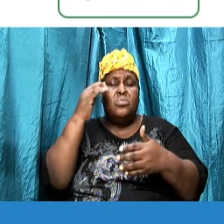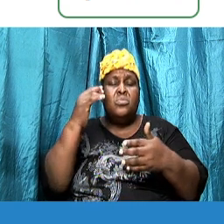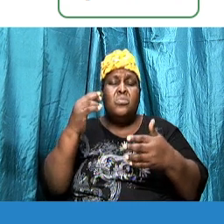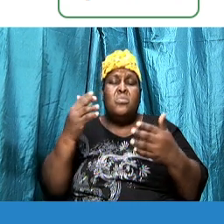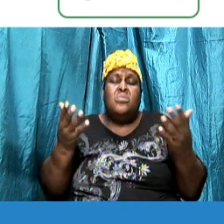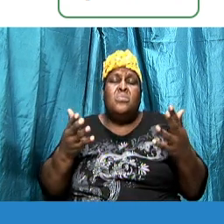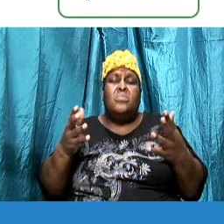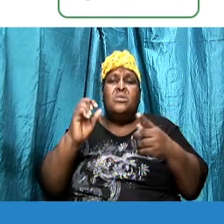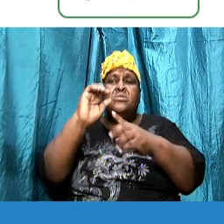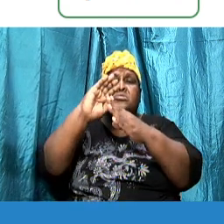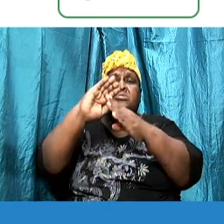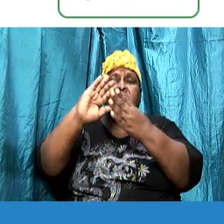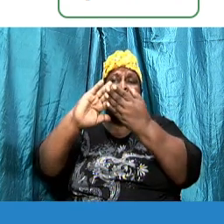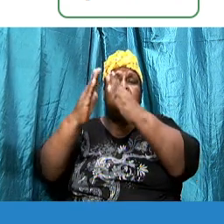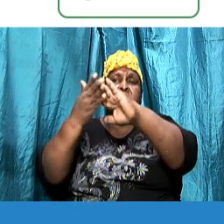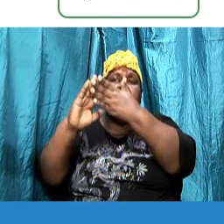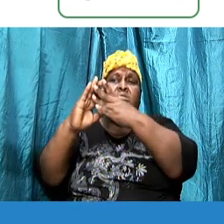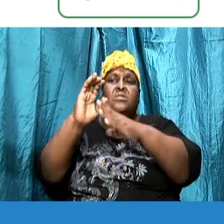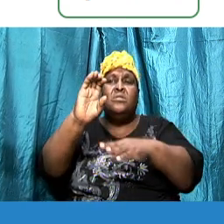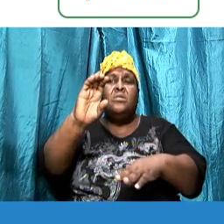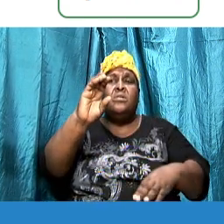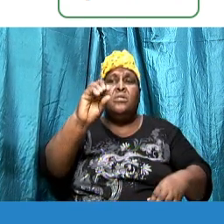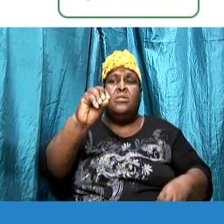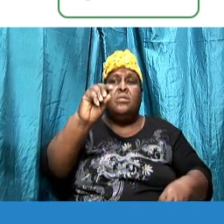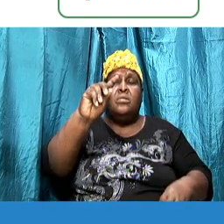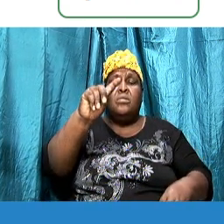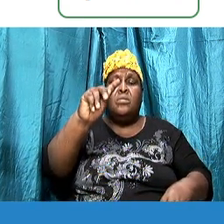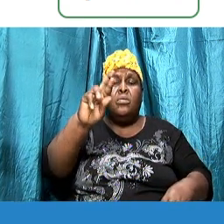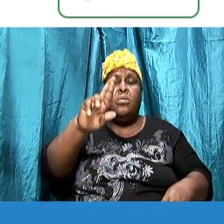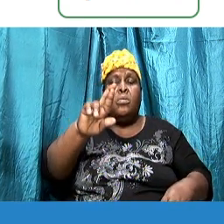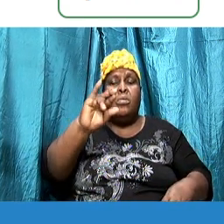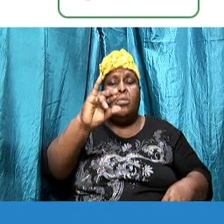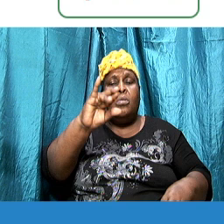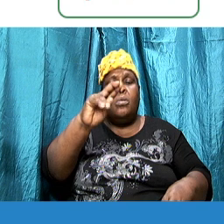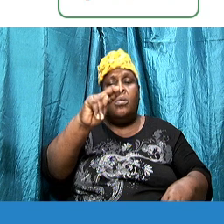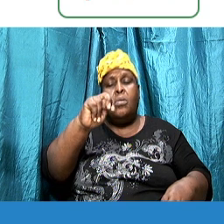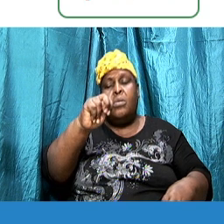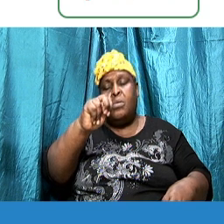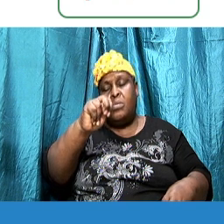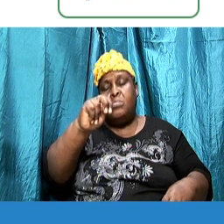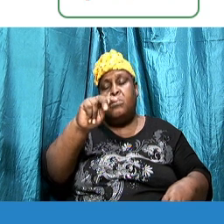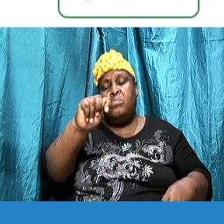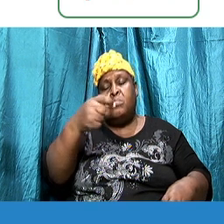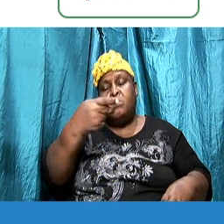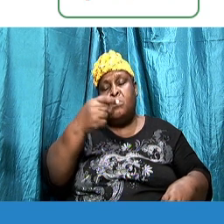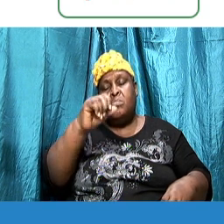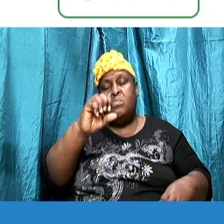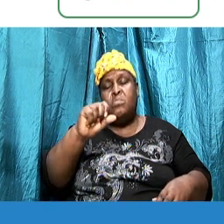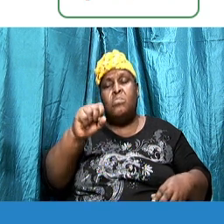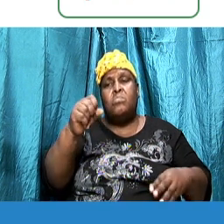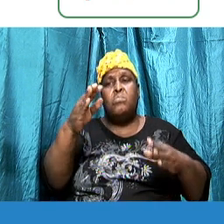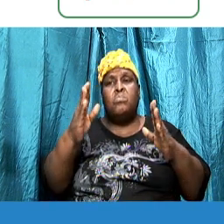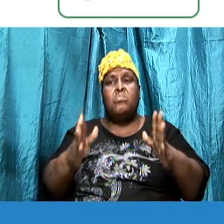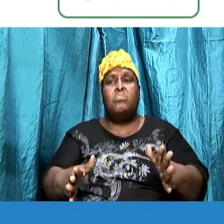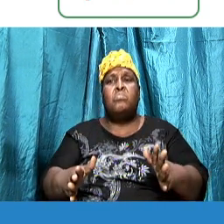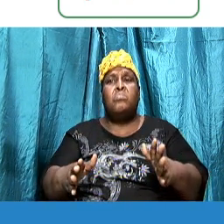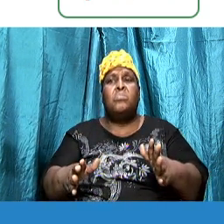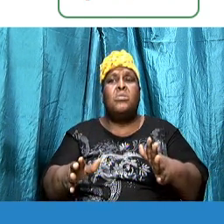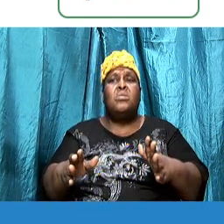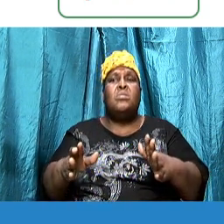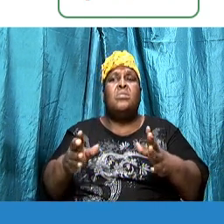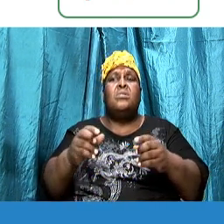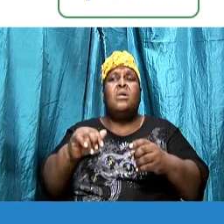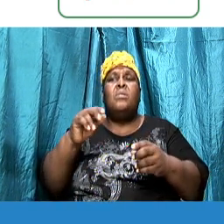was about is the word Corinthian. Now, we might think Corinthian was, you know, a person